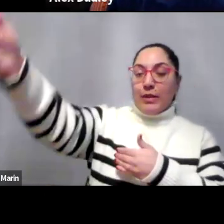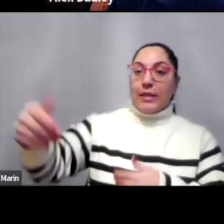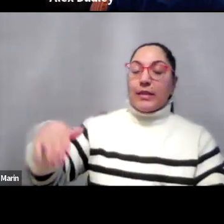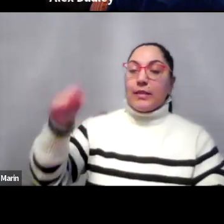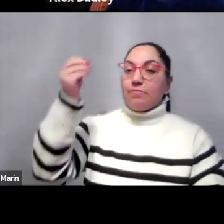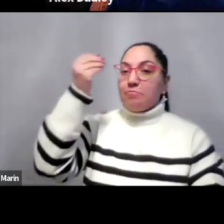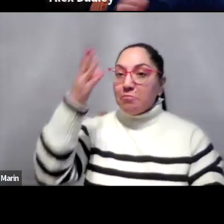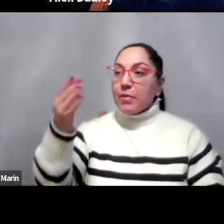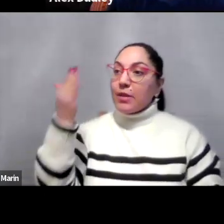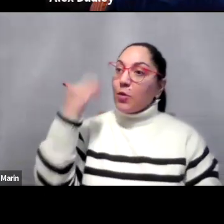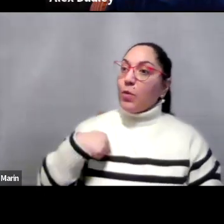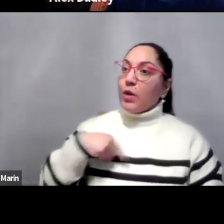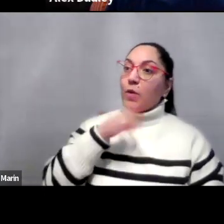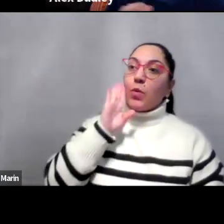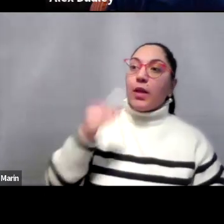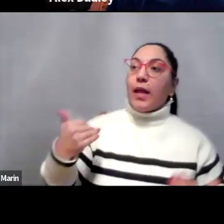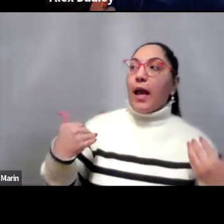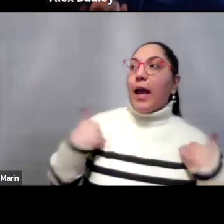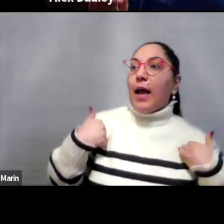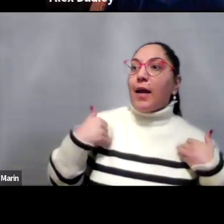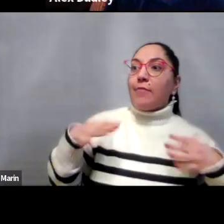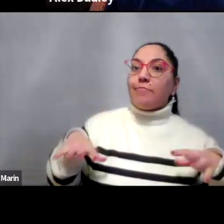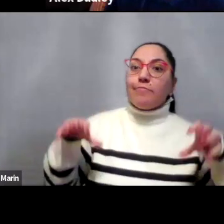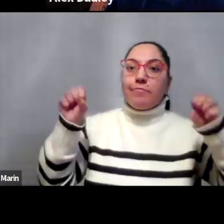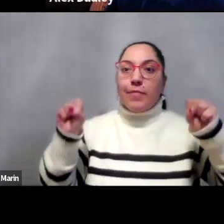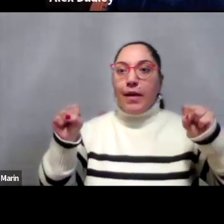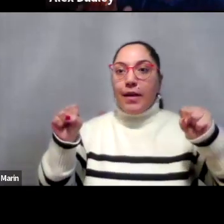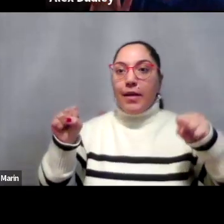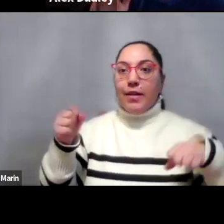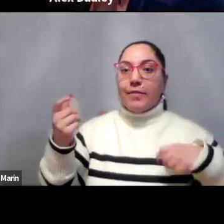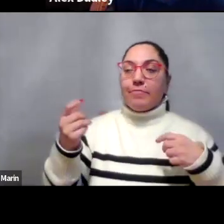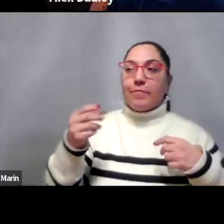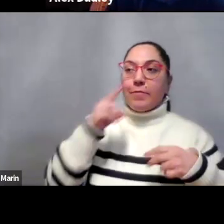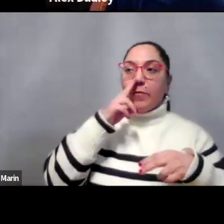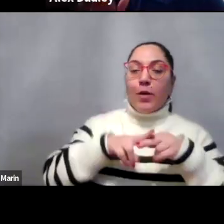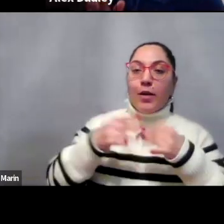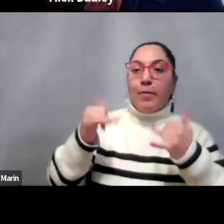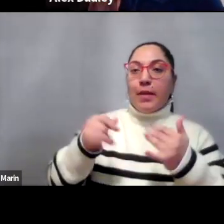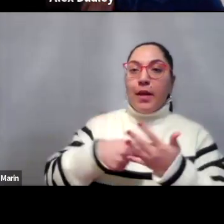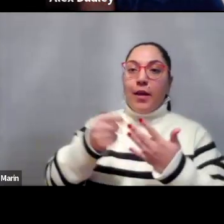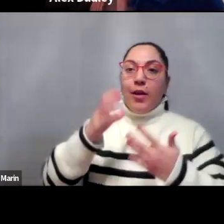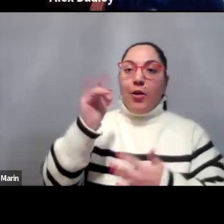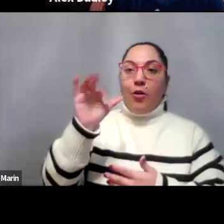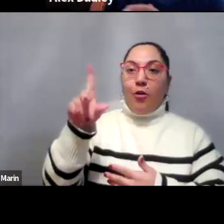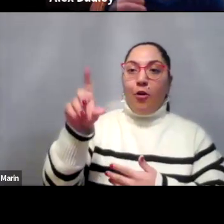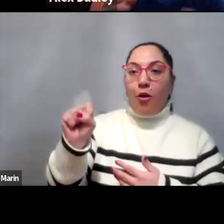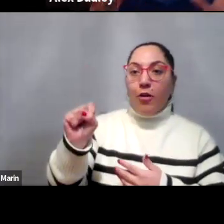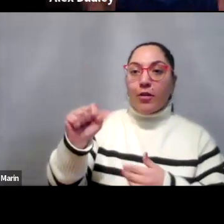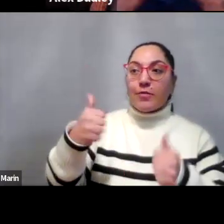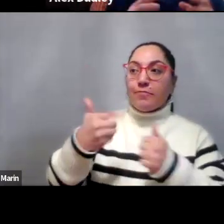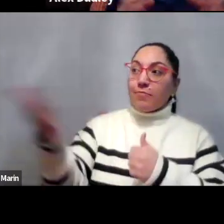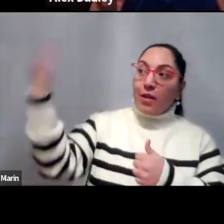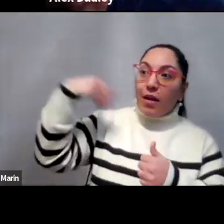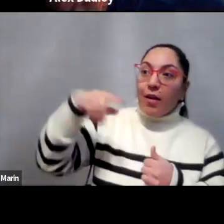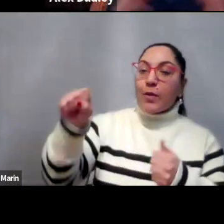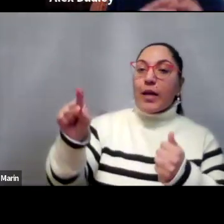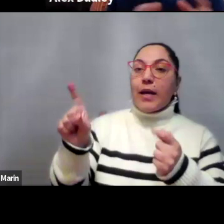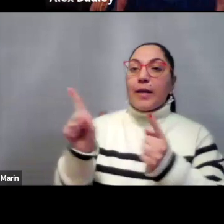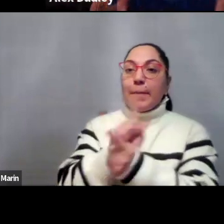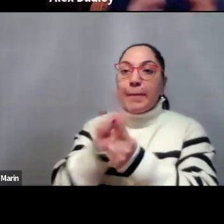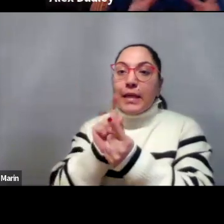we're doing a, Dungeons and Dragons group next Thursday. Anybody that wants to do that, come on down. And you'll have